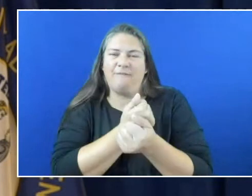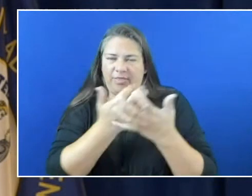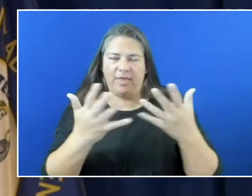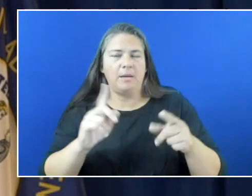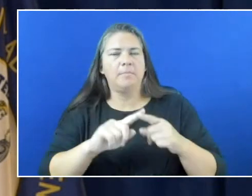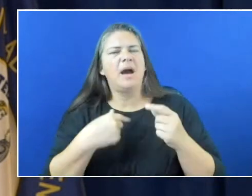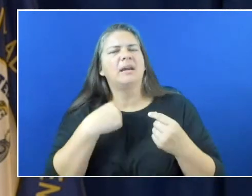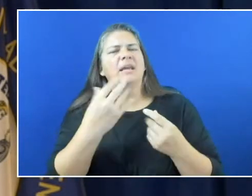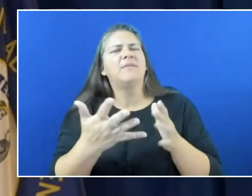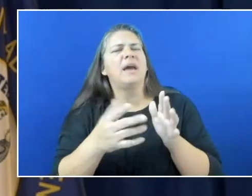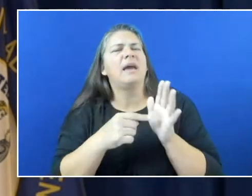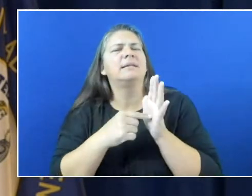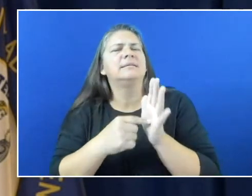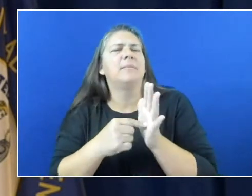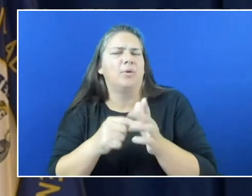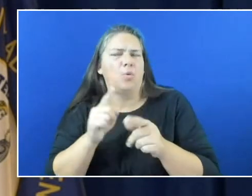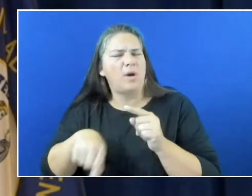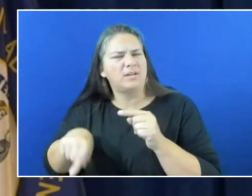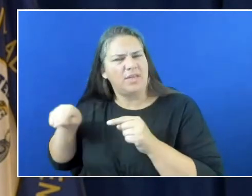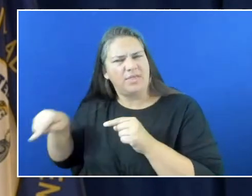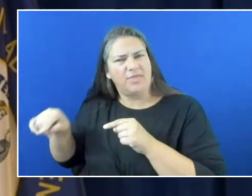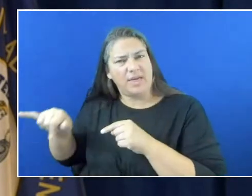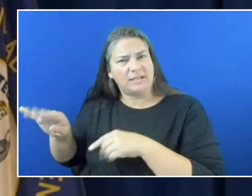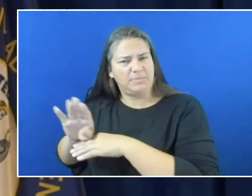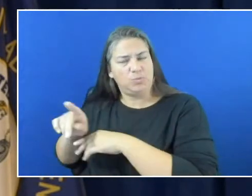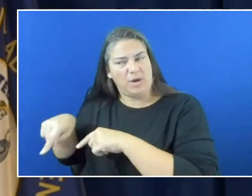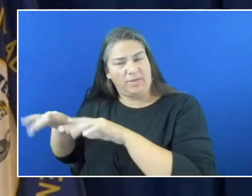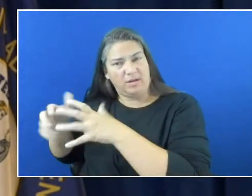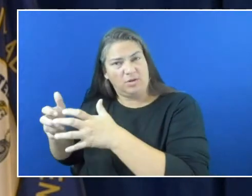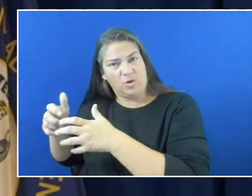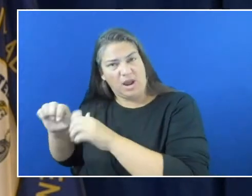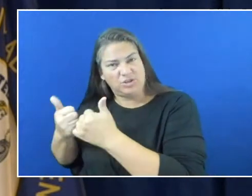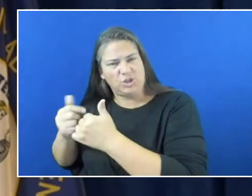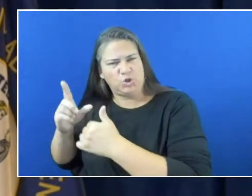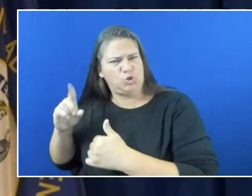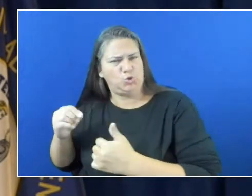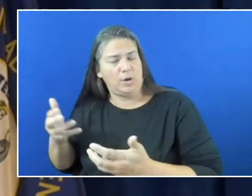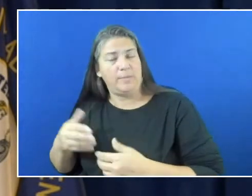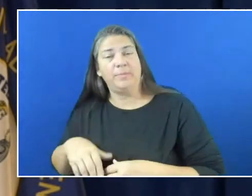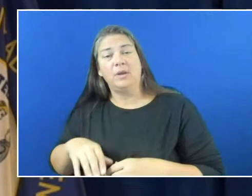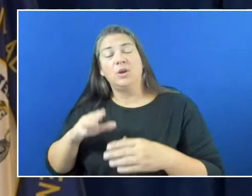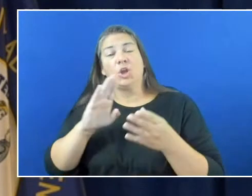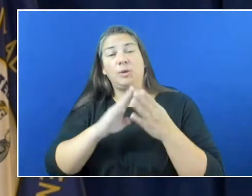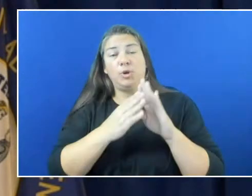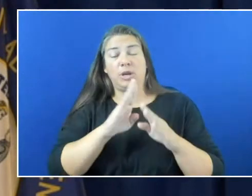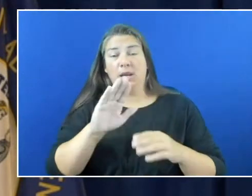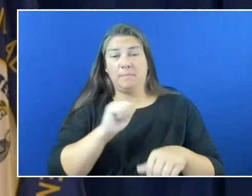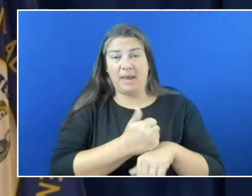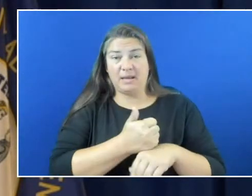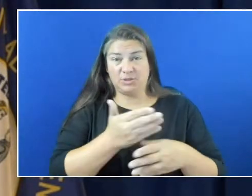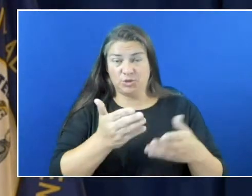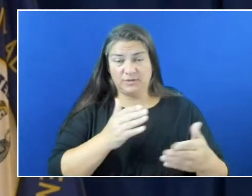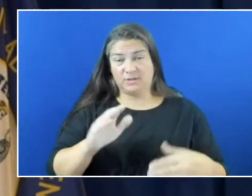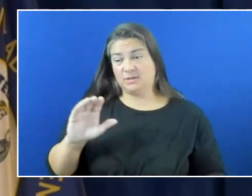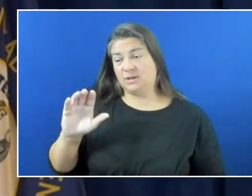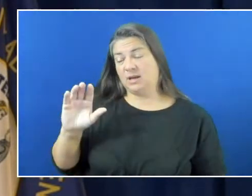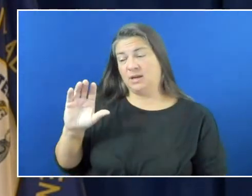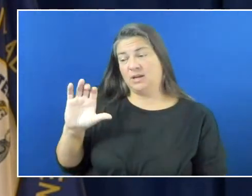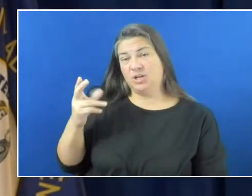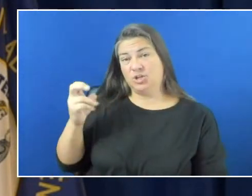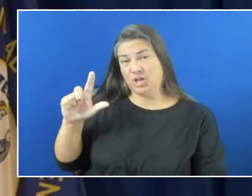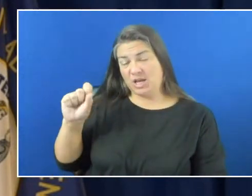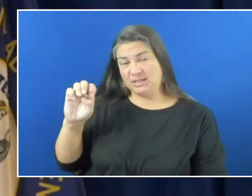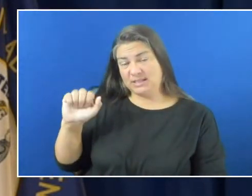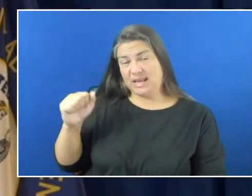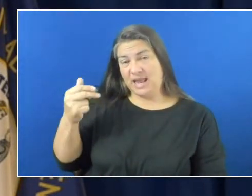they provided. The Department of Community-Based Services, Sidney Lawson and Chelsea Howard, were on standby